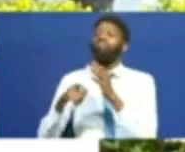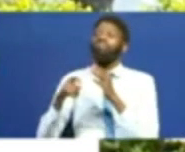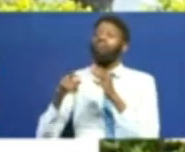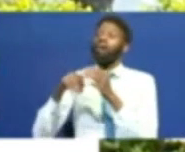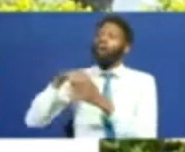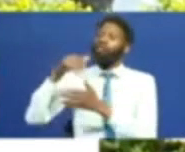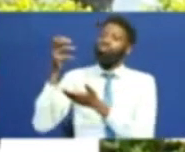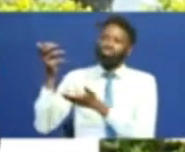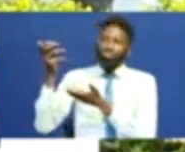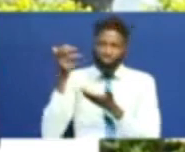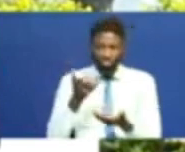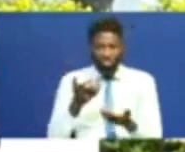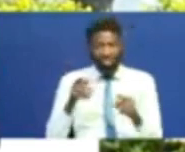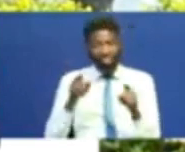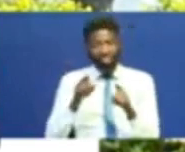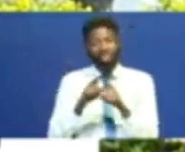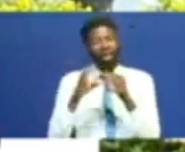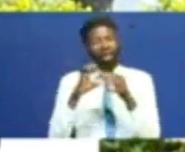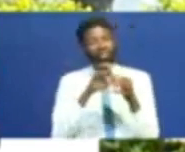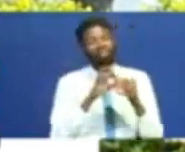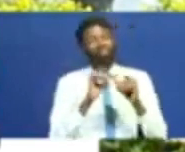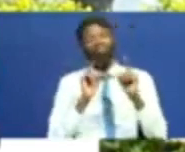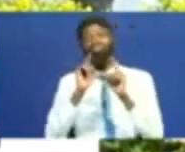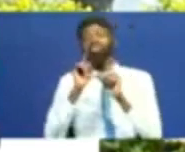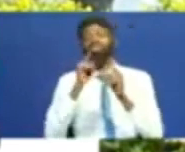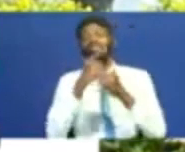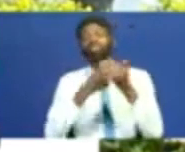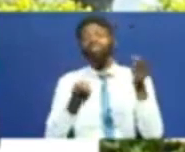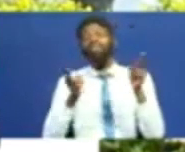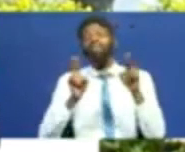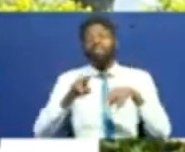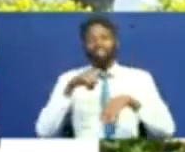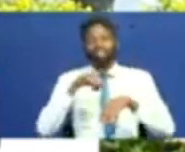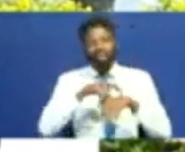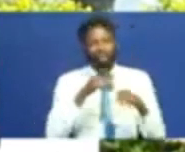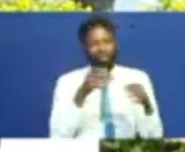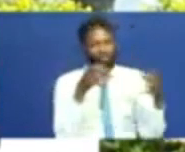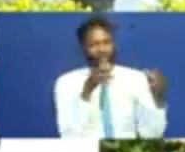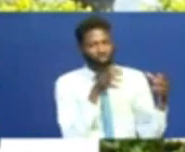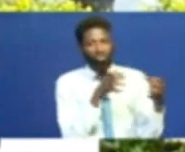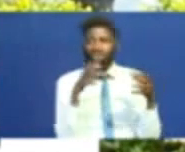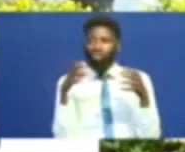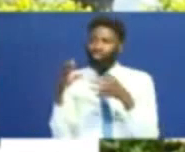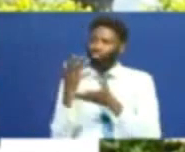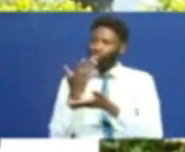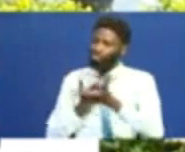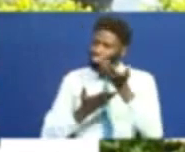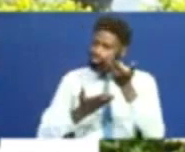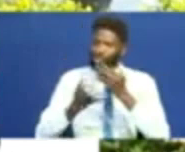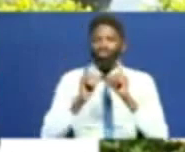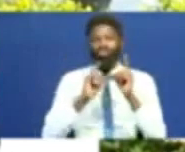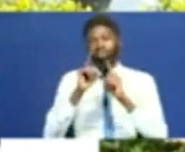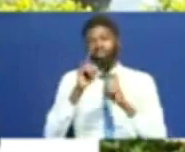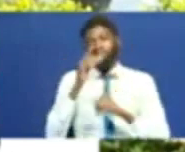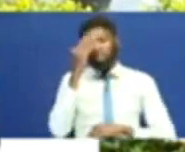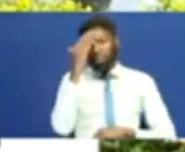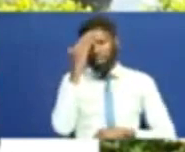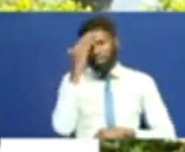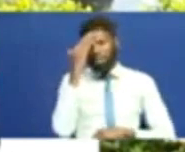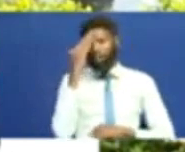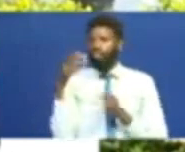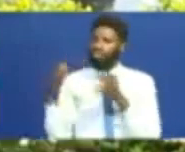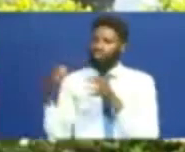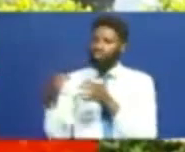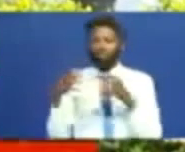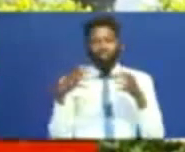One Kenya to also speak about what will happen in the bipartisan talks. You do remember on Monday there were a little bit of jittery reactions from both